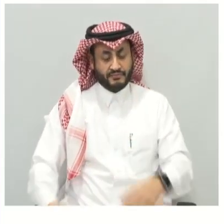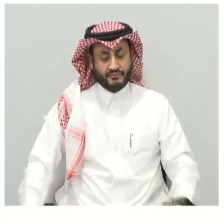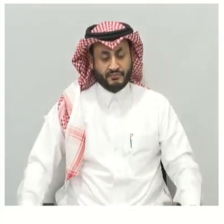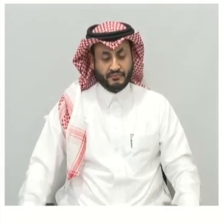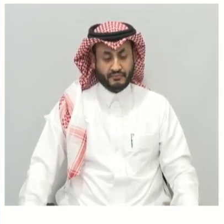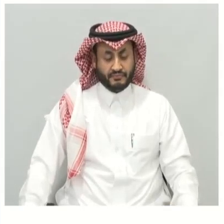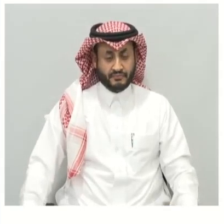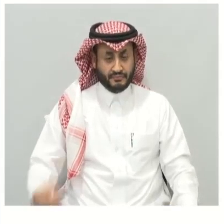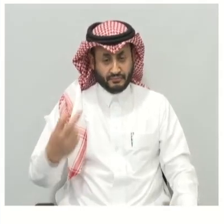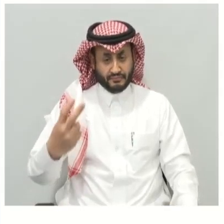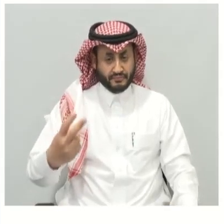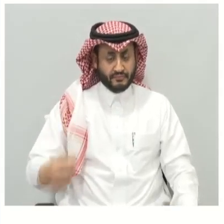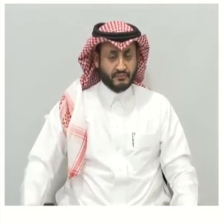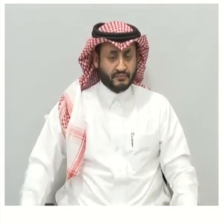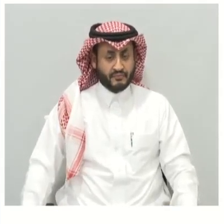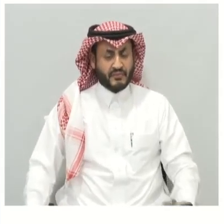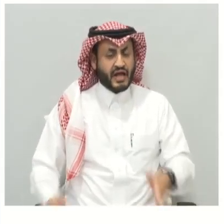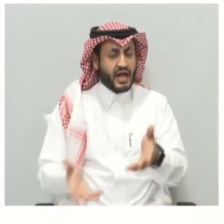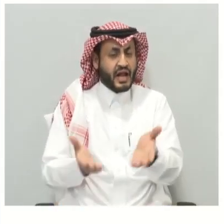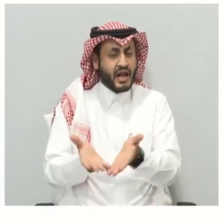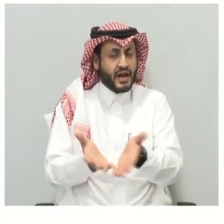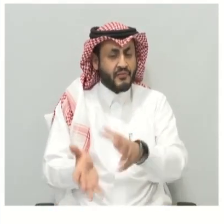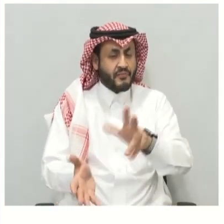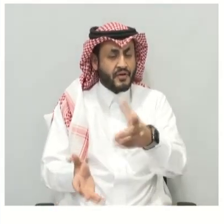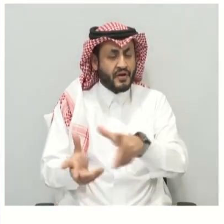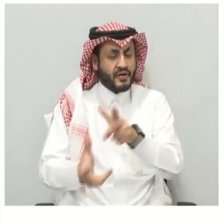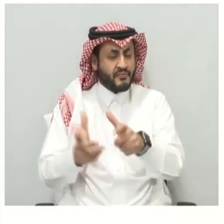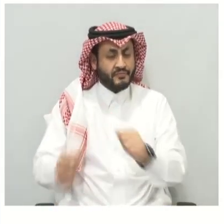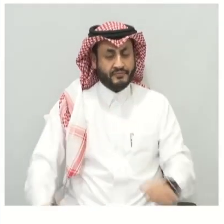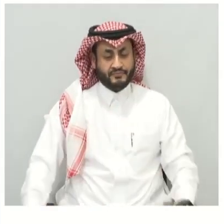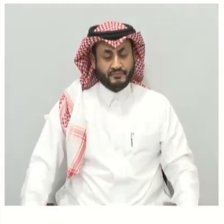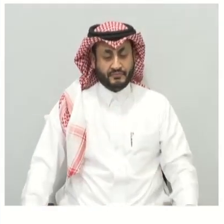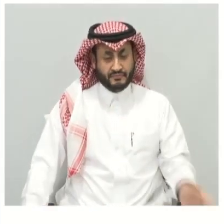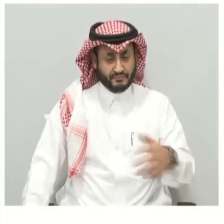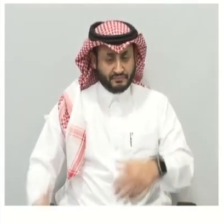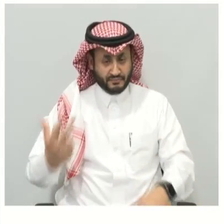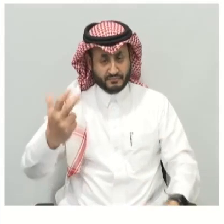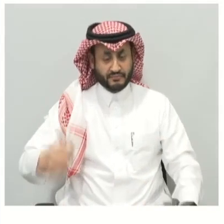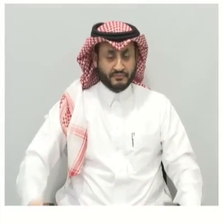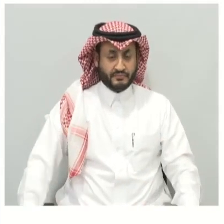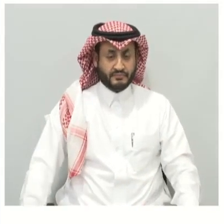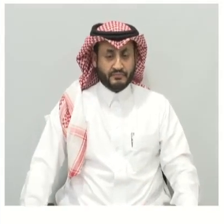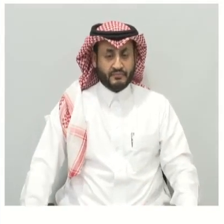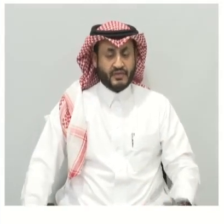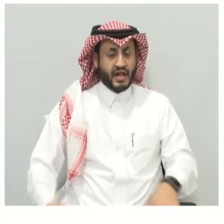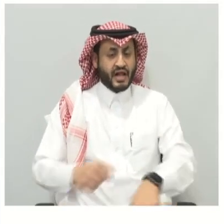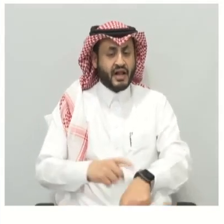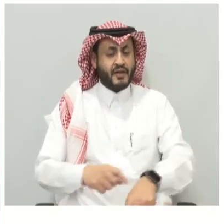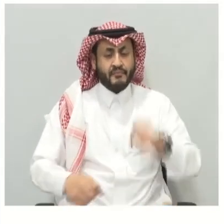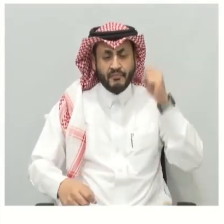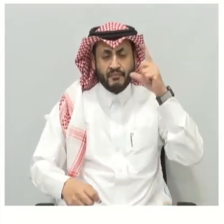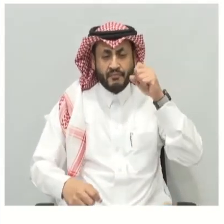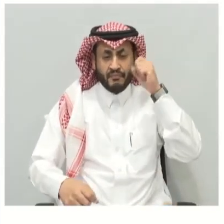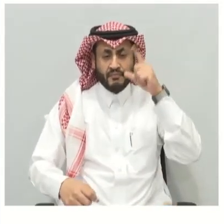And the second one, What's School Like? From pages 10 to 17. And the third one is What Time Do You Get Up?